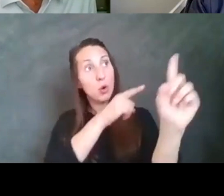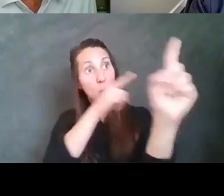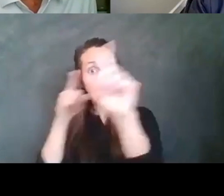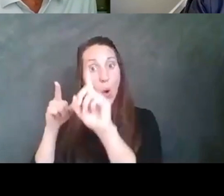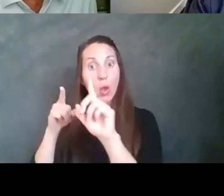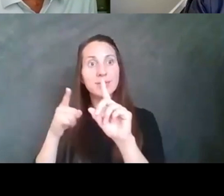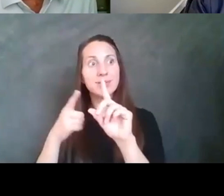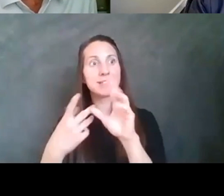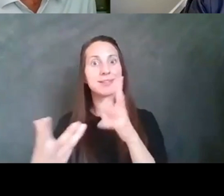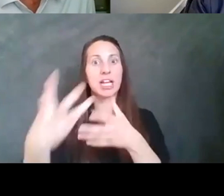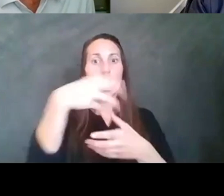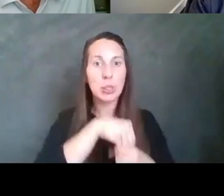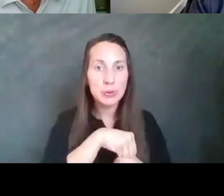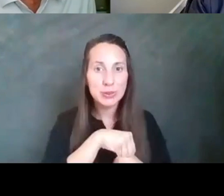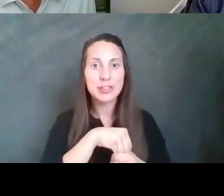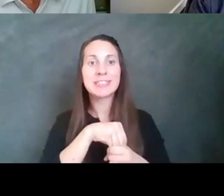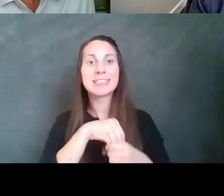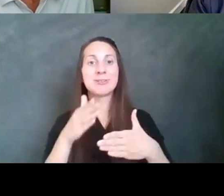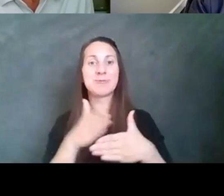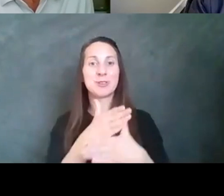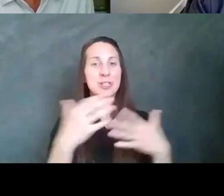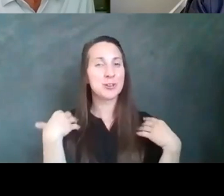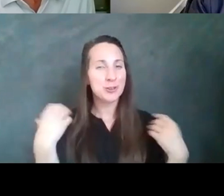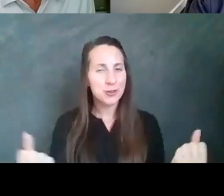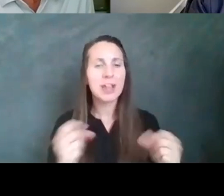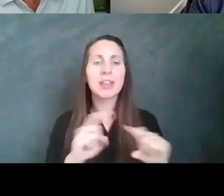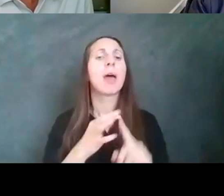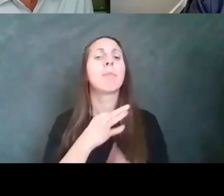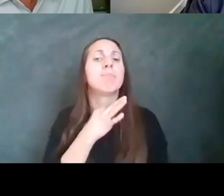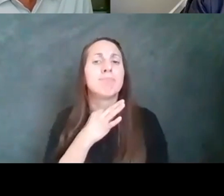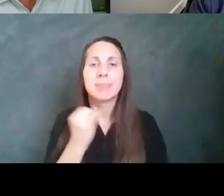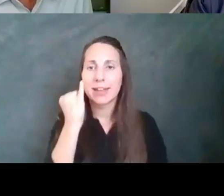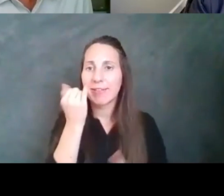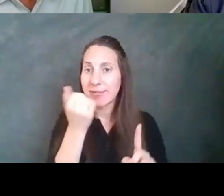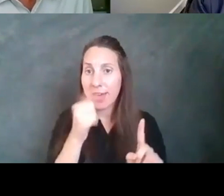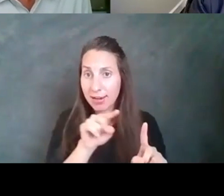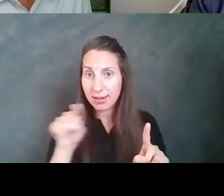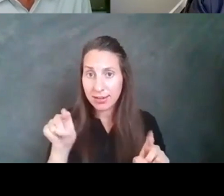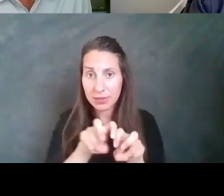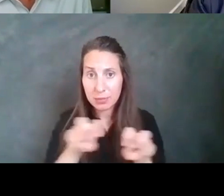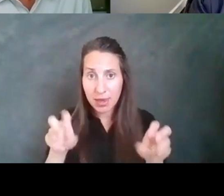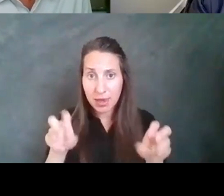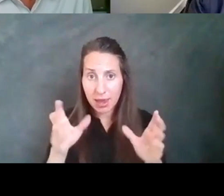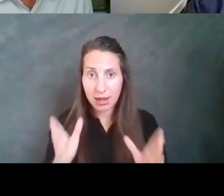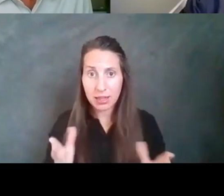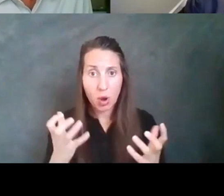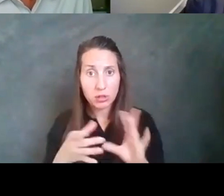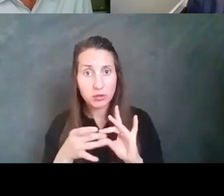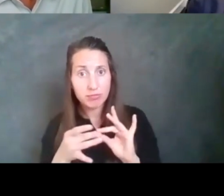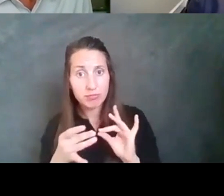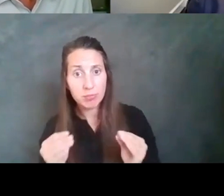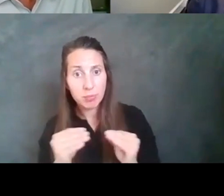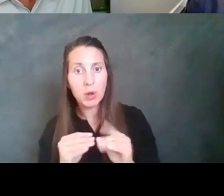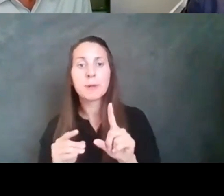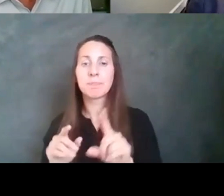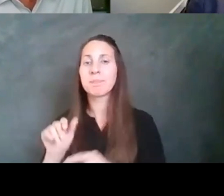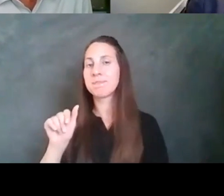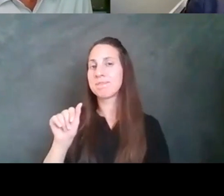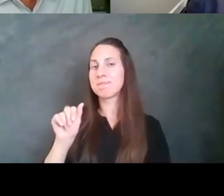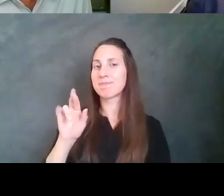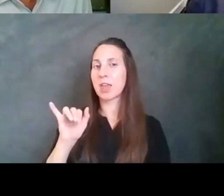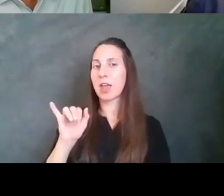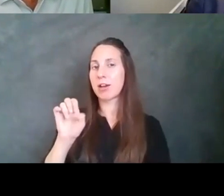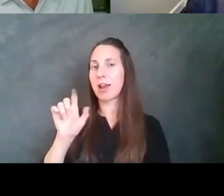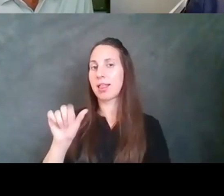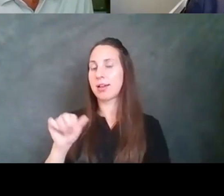shared strength. But I wonder if any of the panelists want to speak a little more to this. I would probably add to that